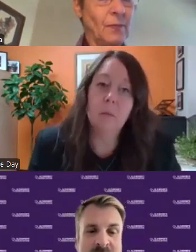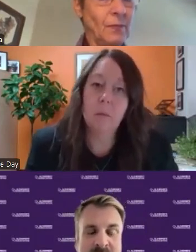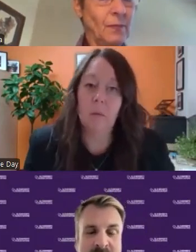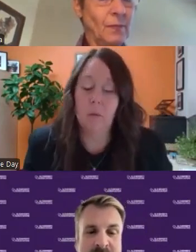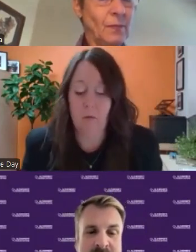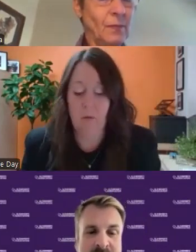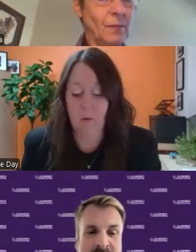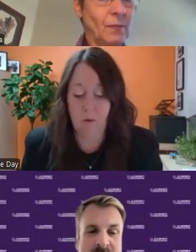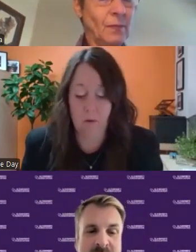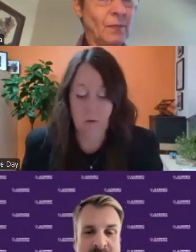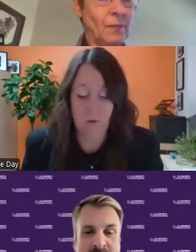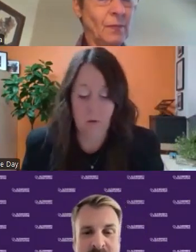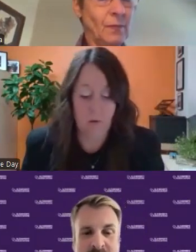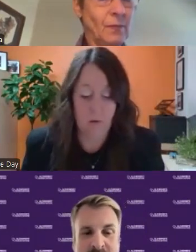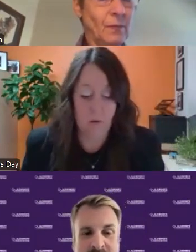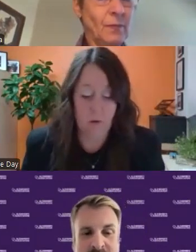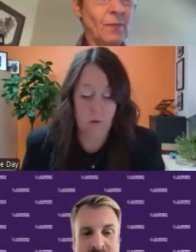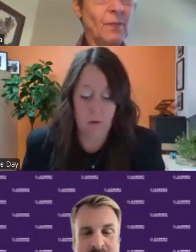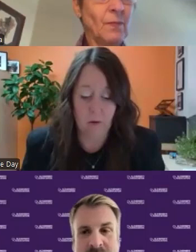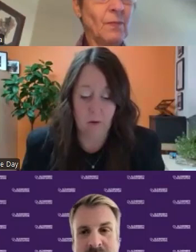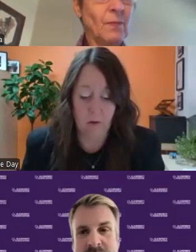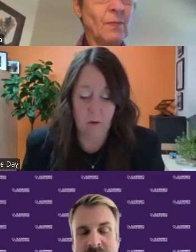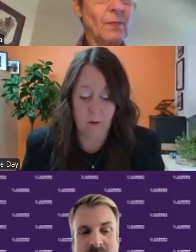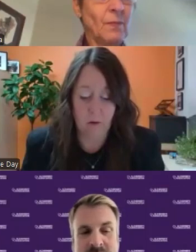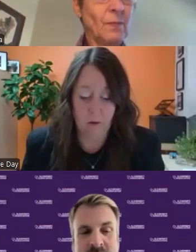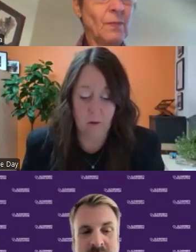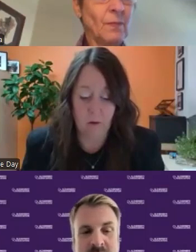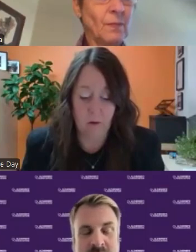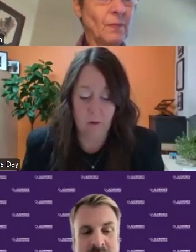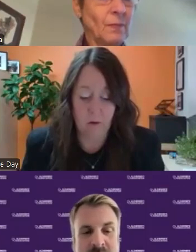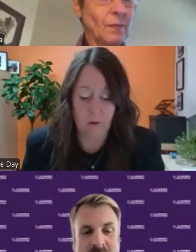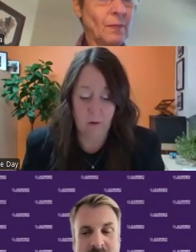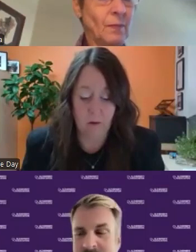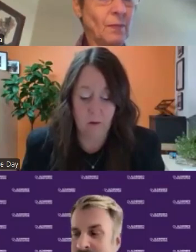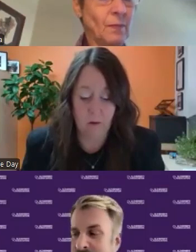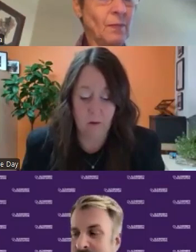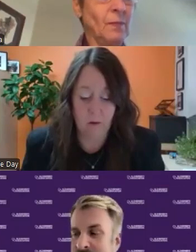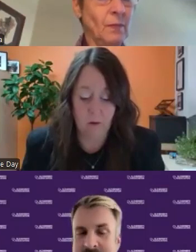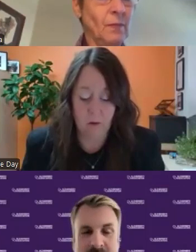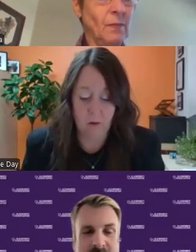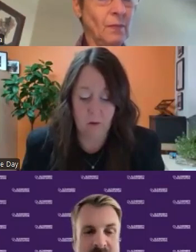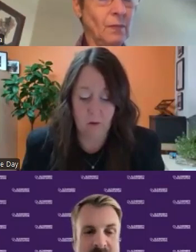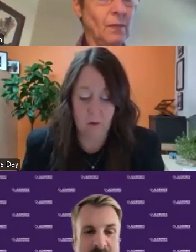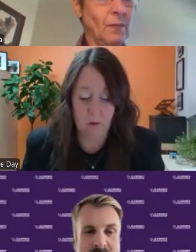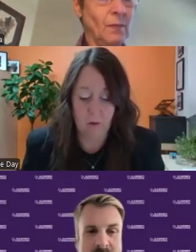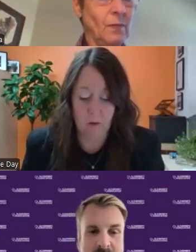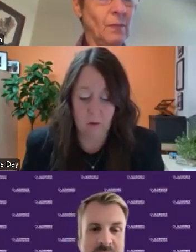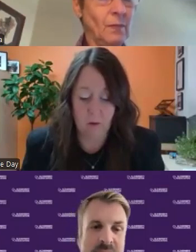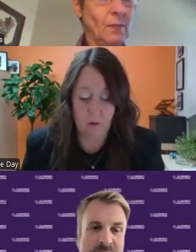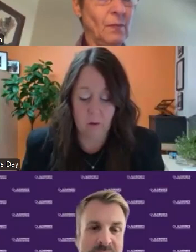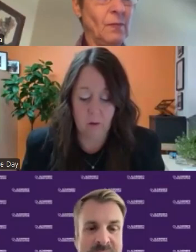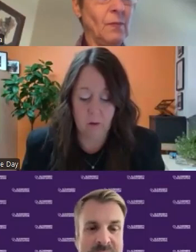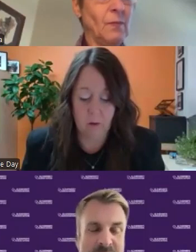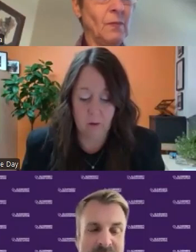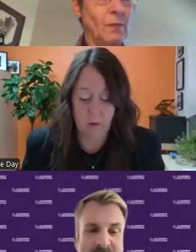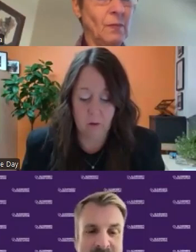for those of you that do work in the legislature, I'm sure you're also thinking along the same lines. So